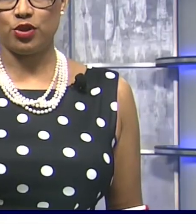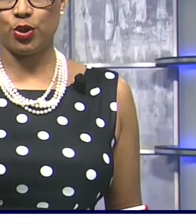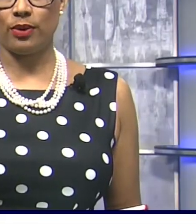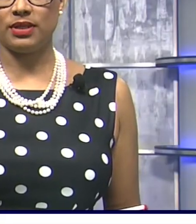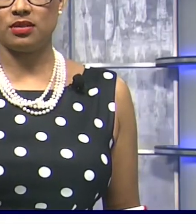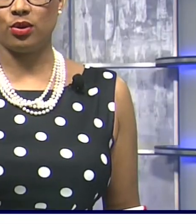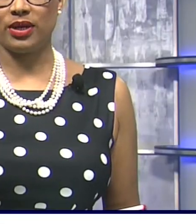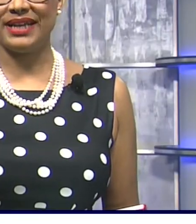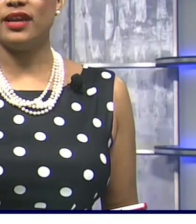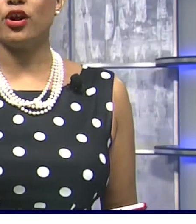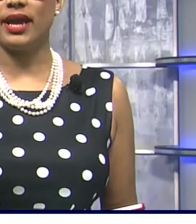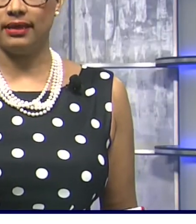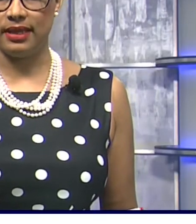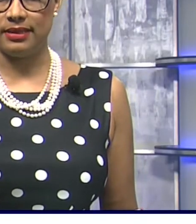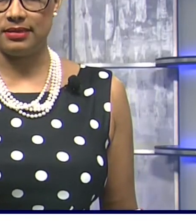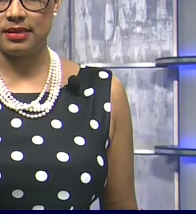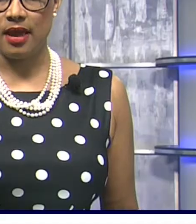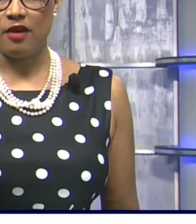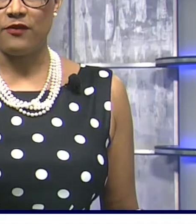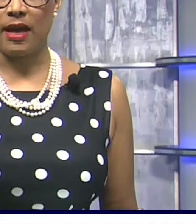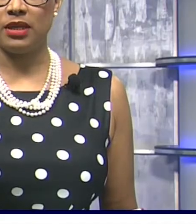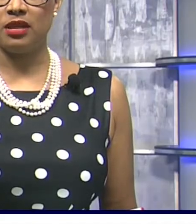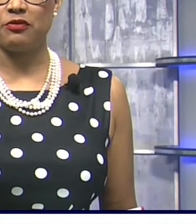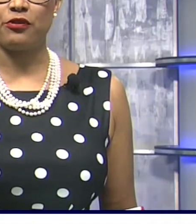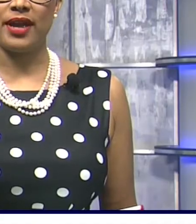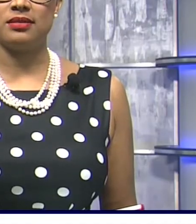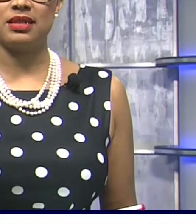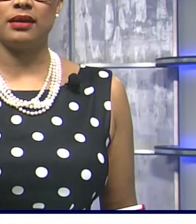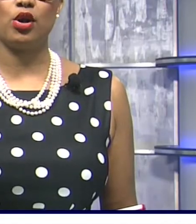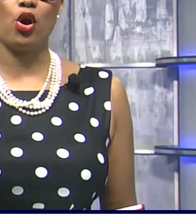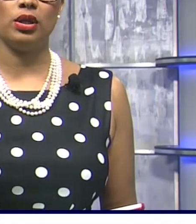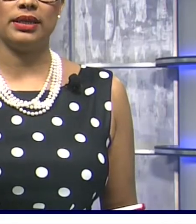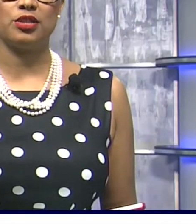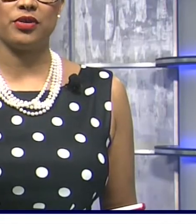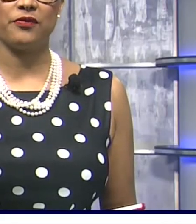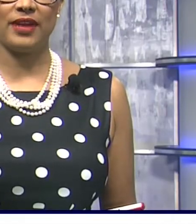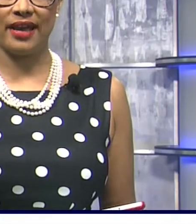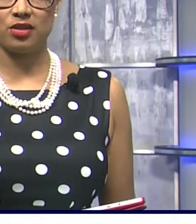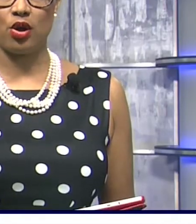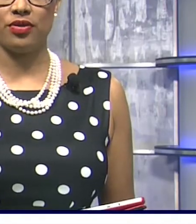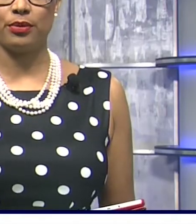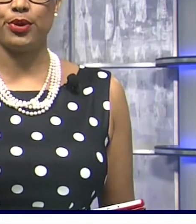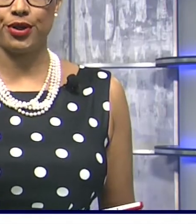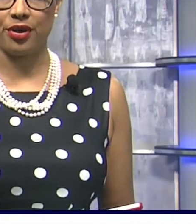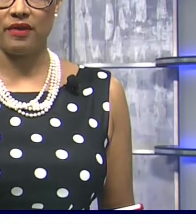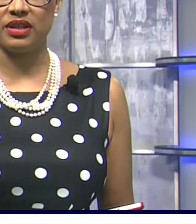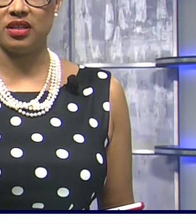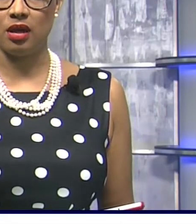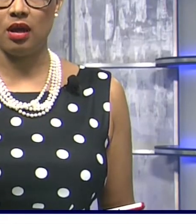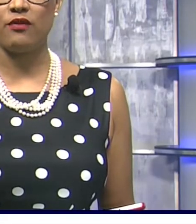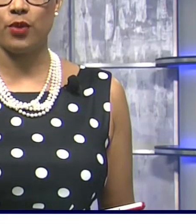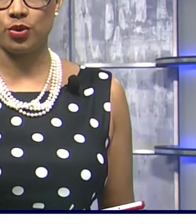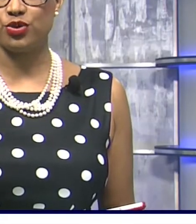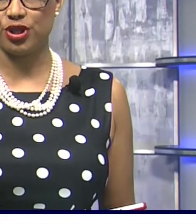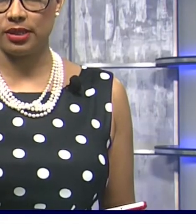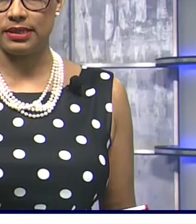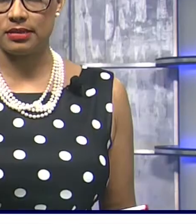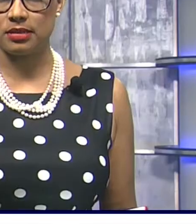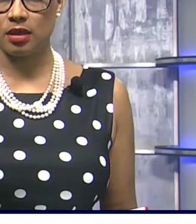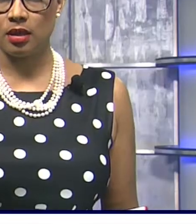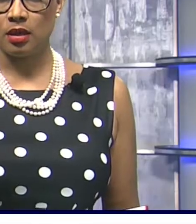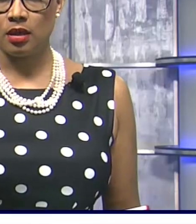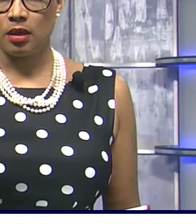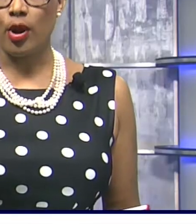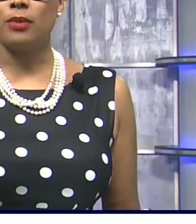A very good evening to you. I'm Lisa Lord, and in our headlines, family, friends and colleagues reflect on the murder of a young